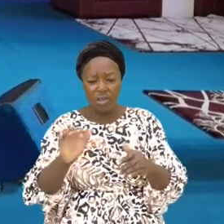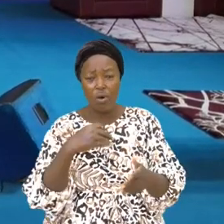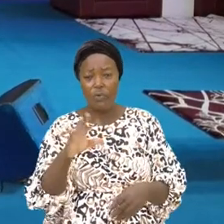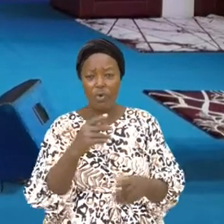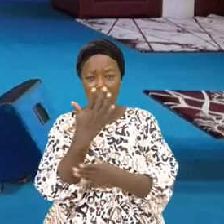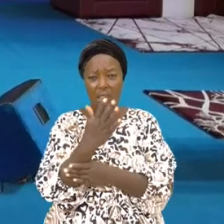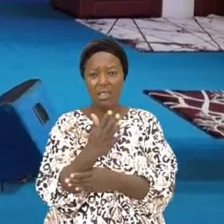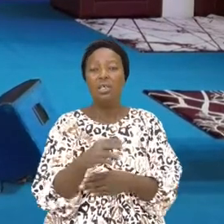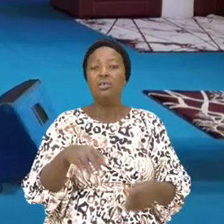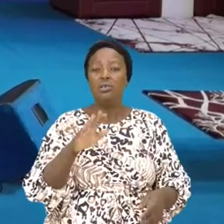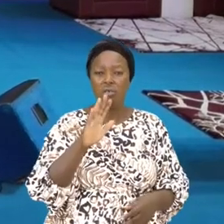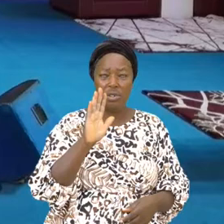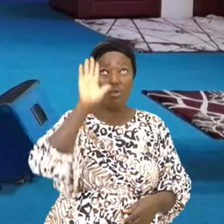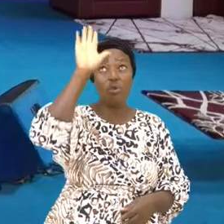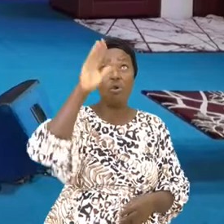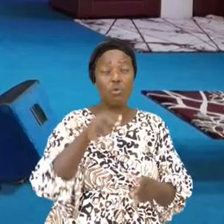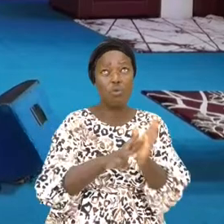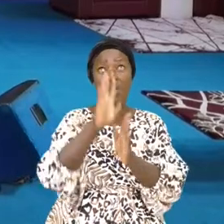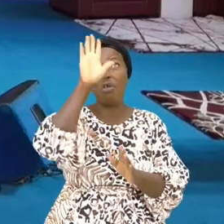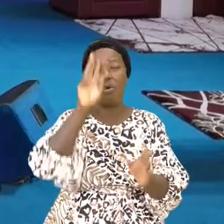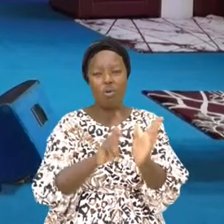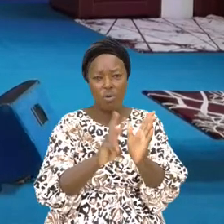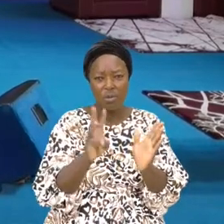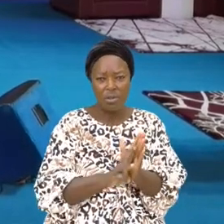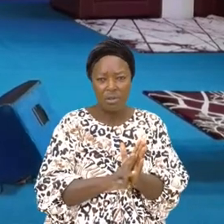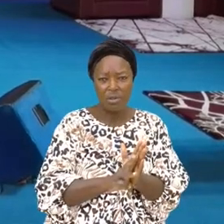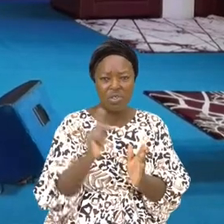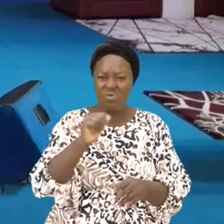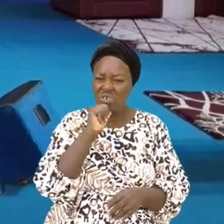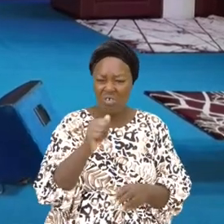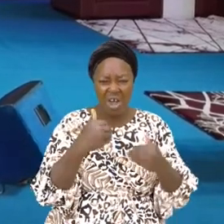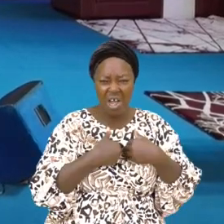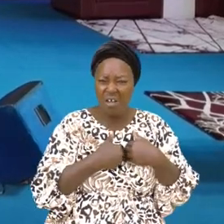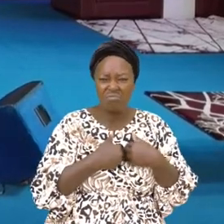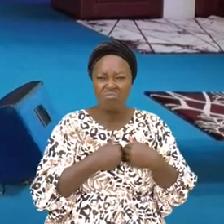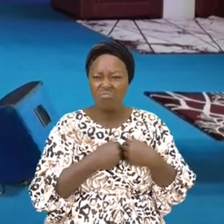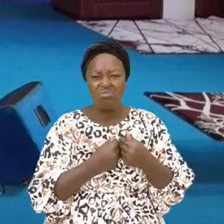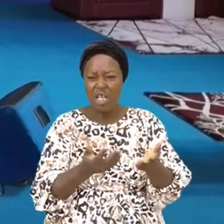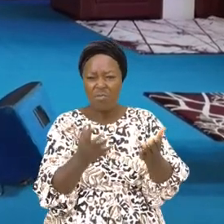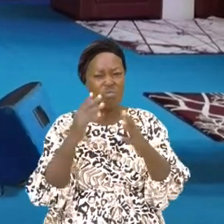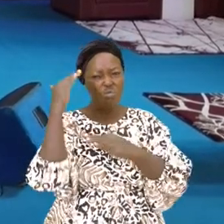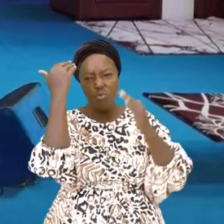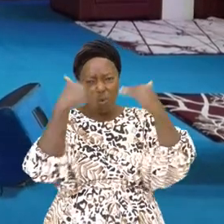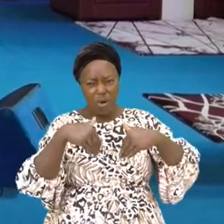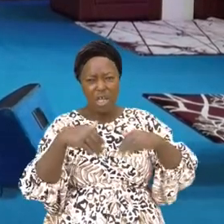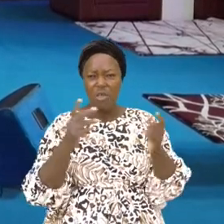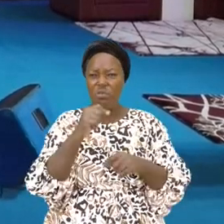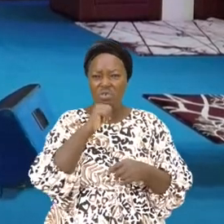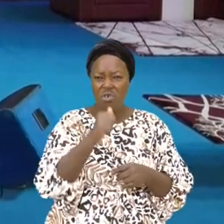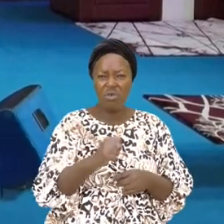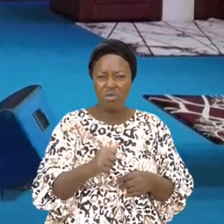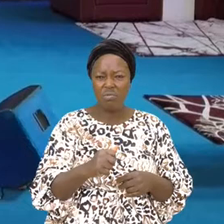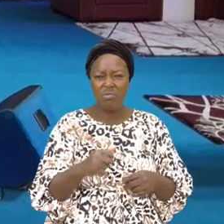hand, thy will, you will not have anxiety. Anxiety, worry,